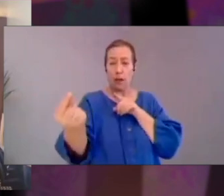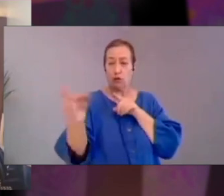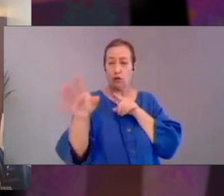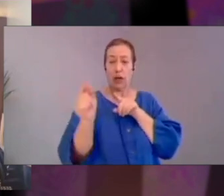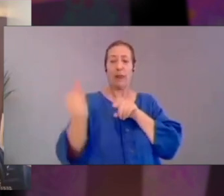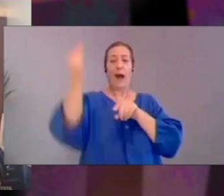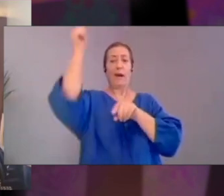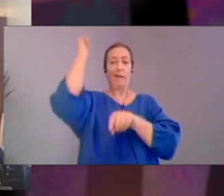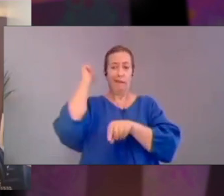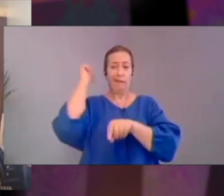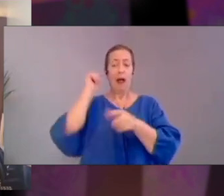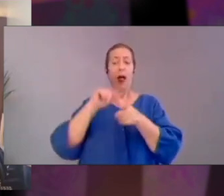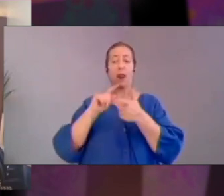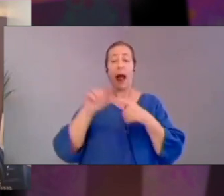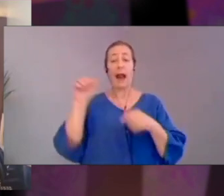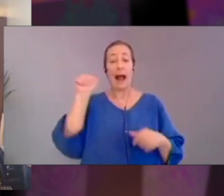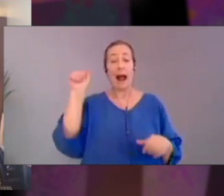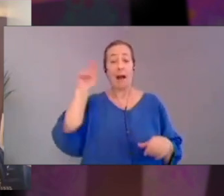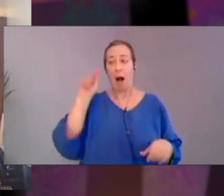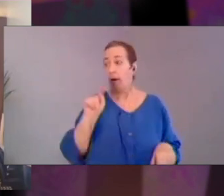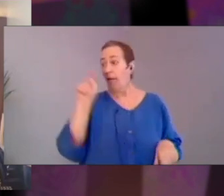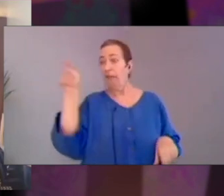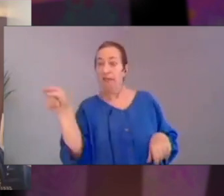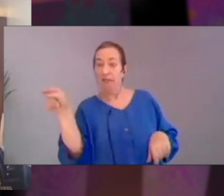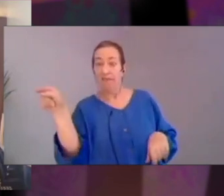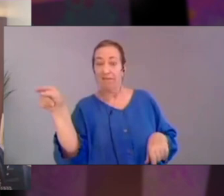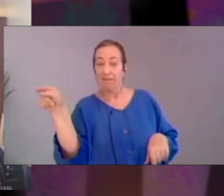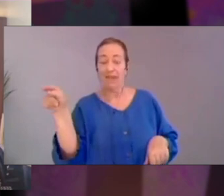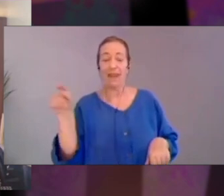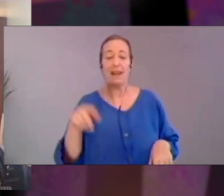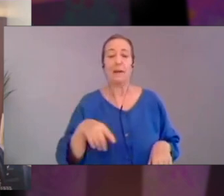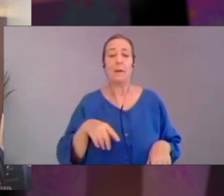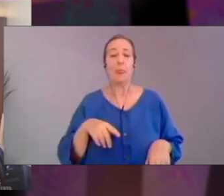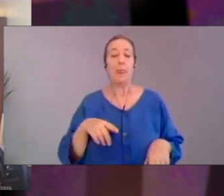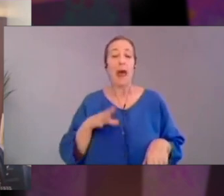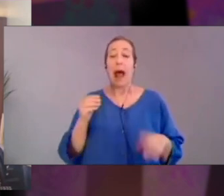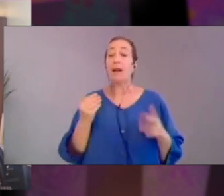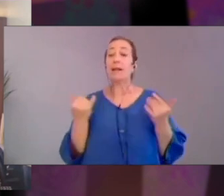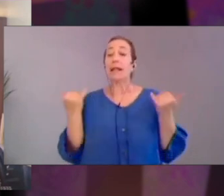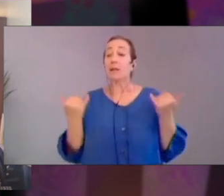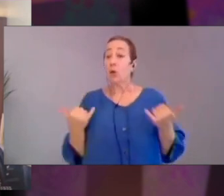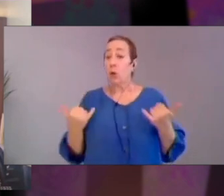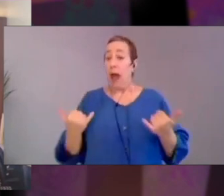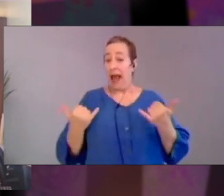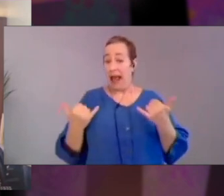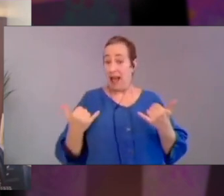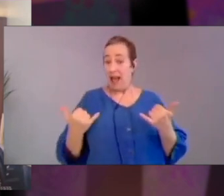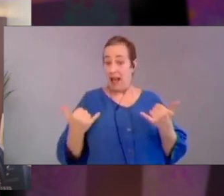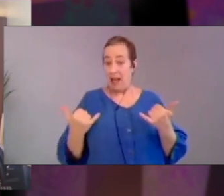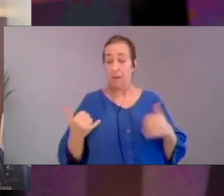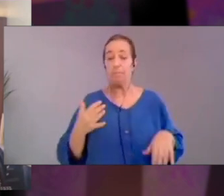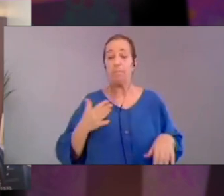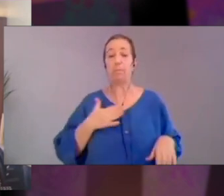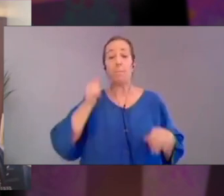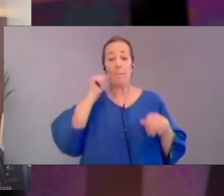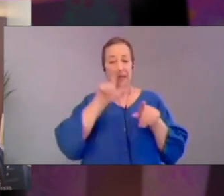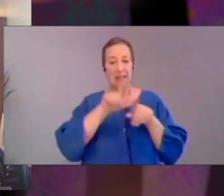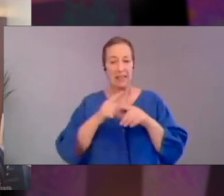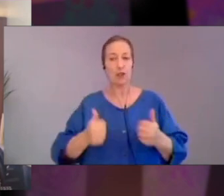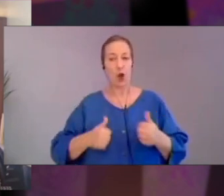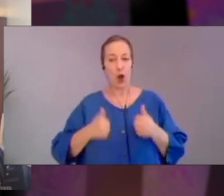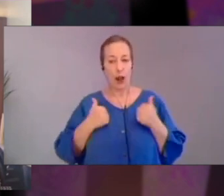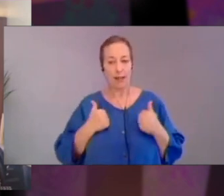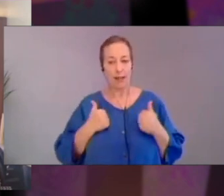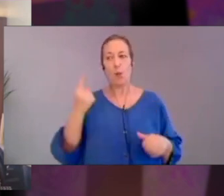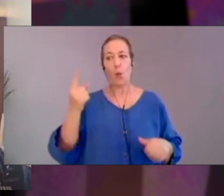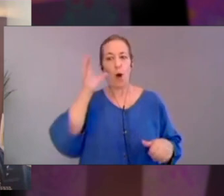had an aunt and uncle across the street. And the present day configuration of that is my sister lives in one set of